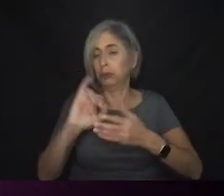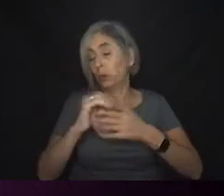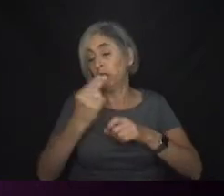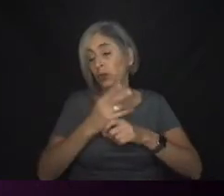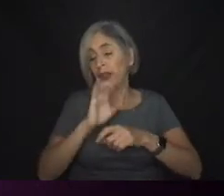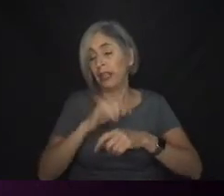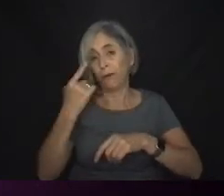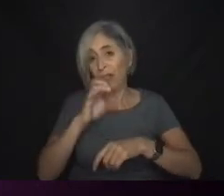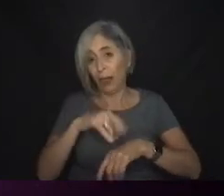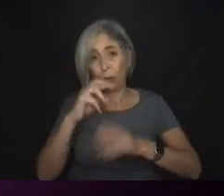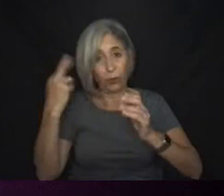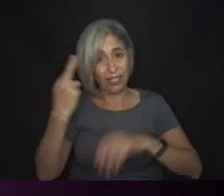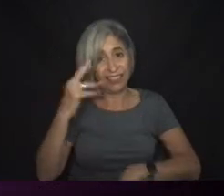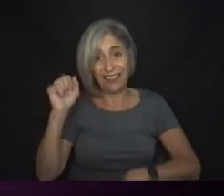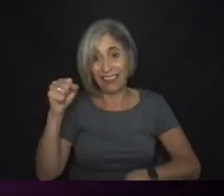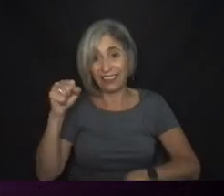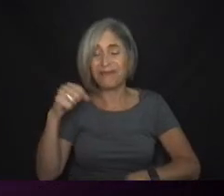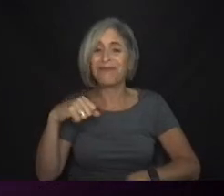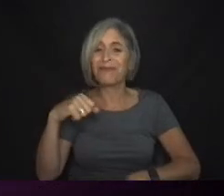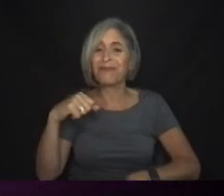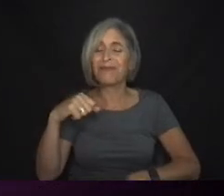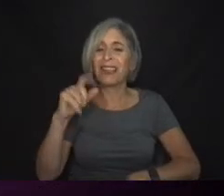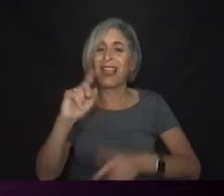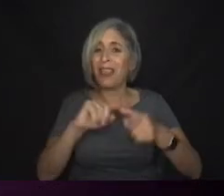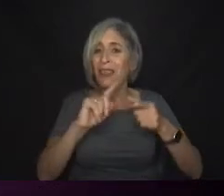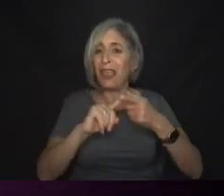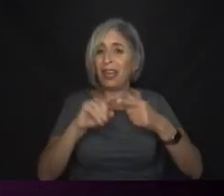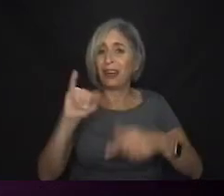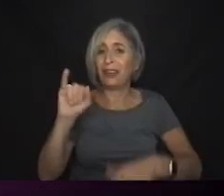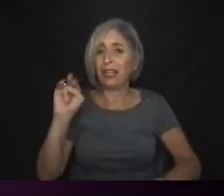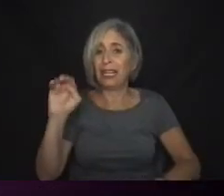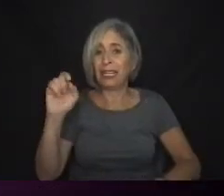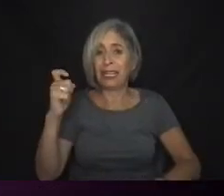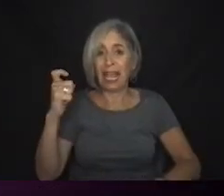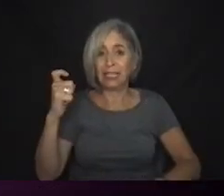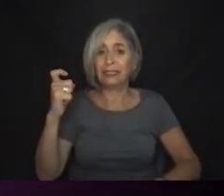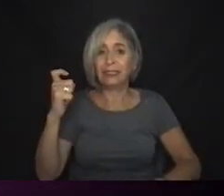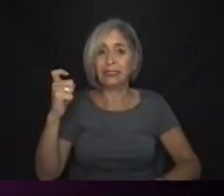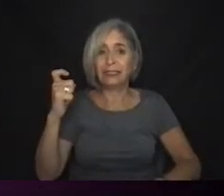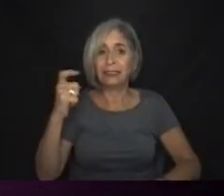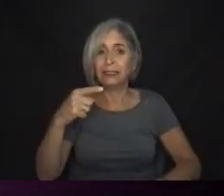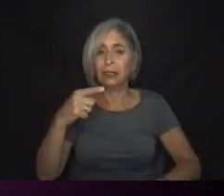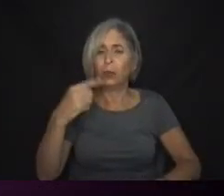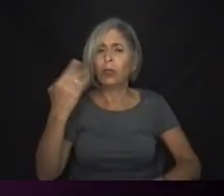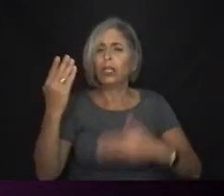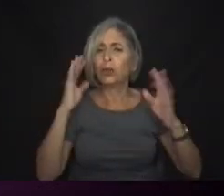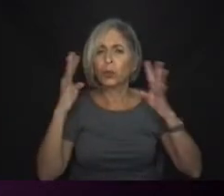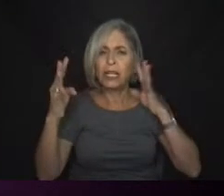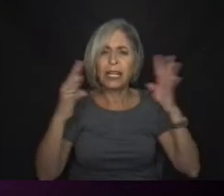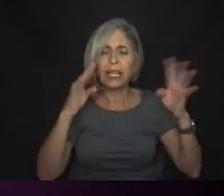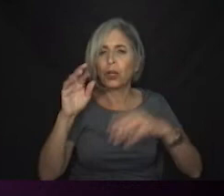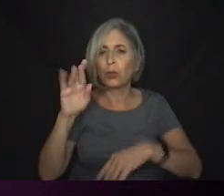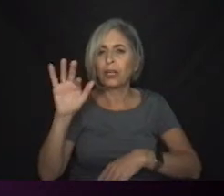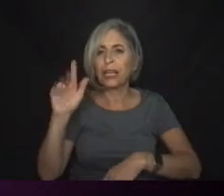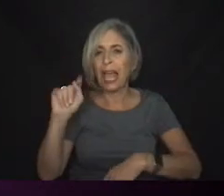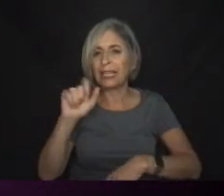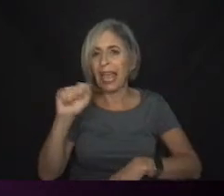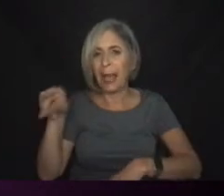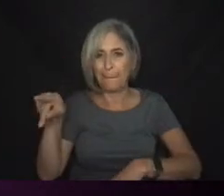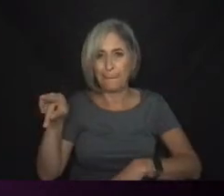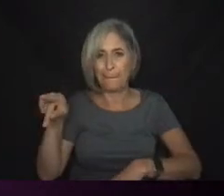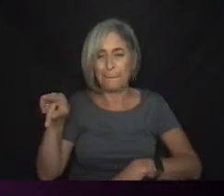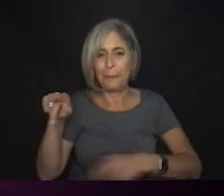module. Then if we go to our index.tsx here, we're just creating a React app. So we'll have a component